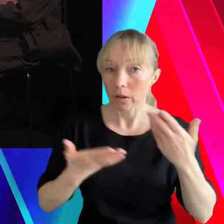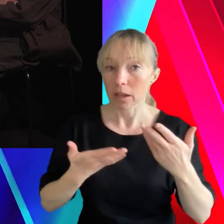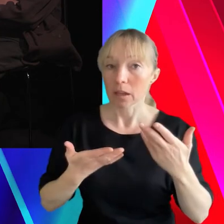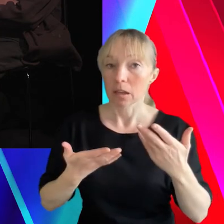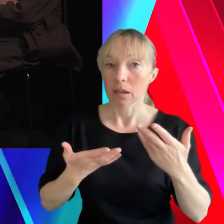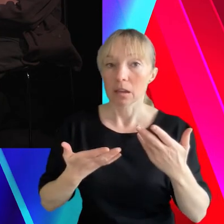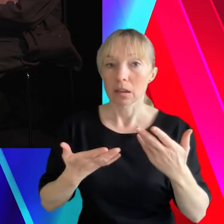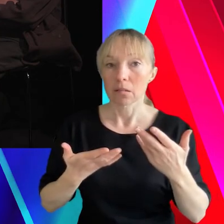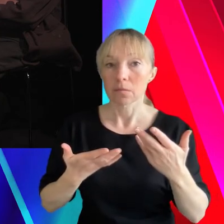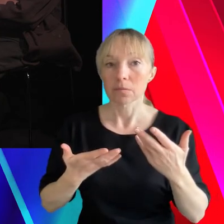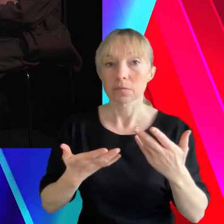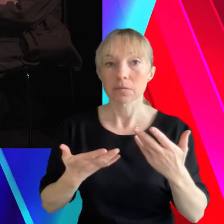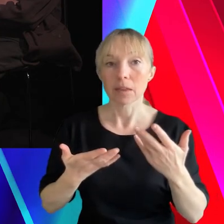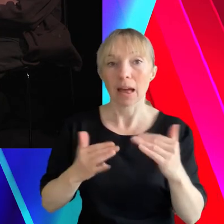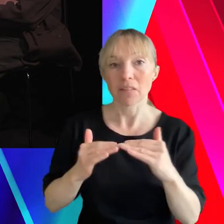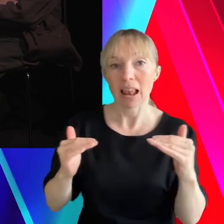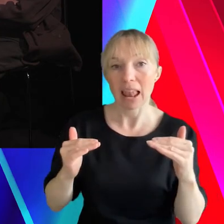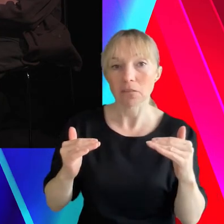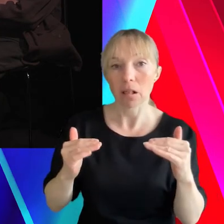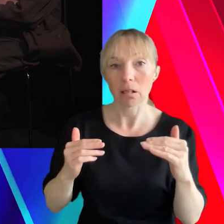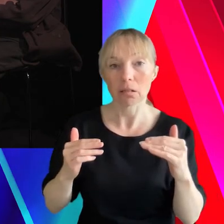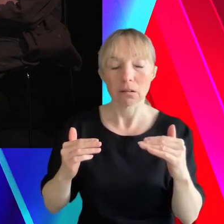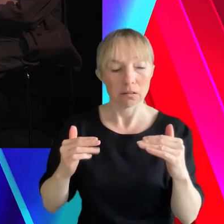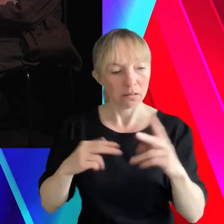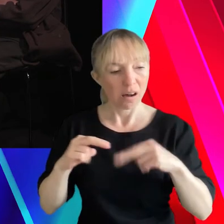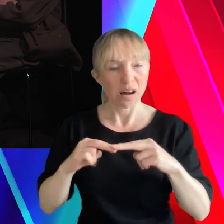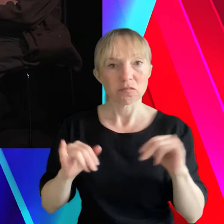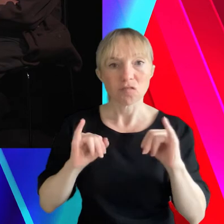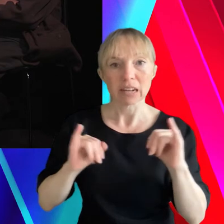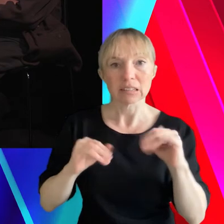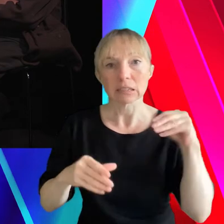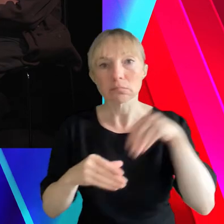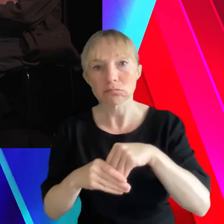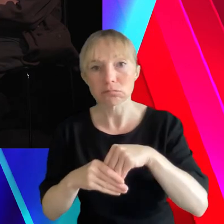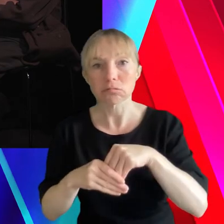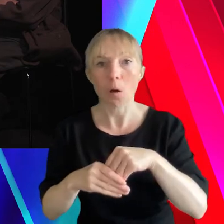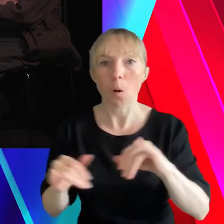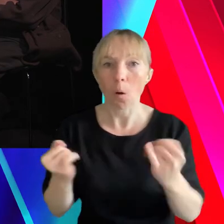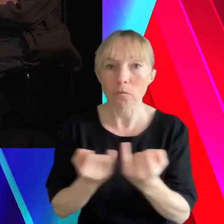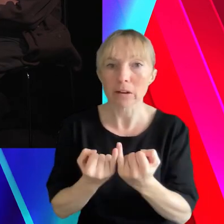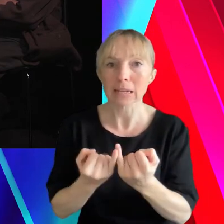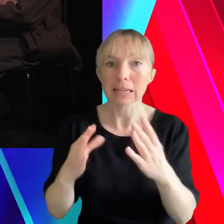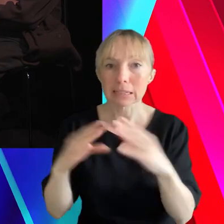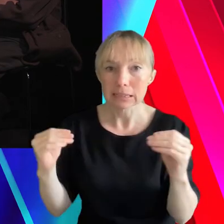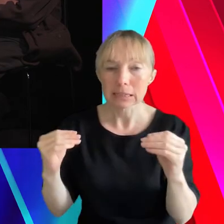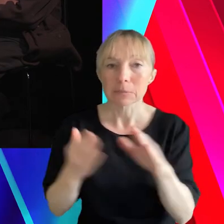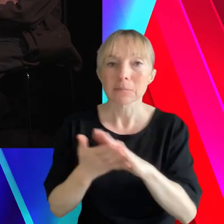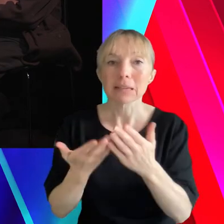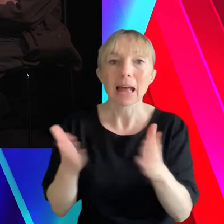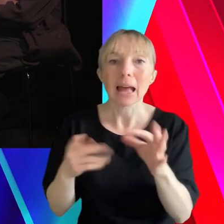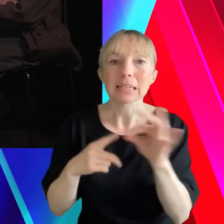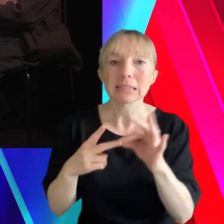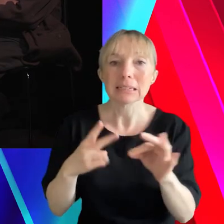is to have a level of crisis of conflict in all the scenes that I depict in such way that any detail